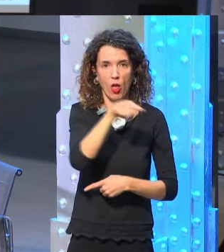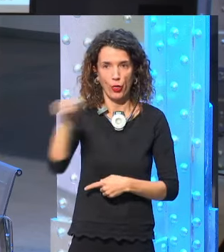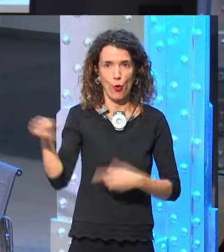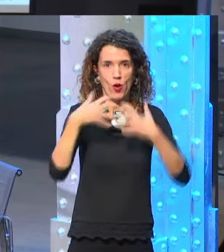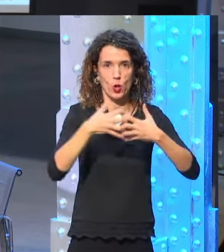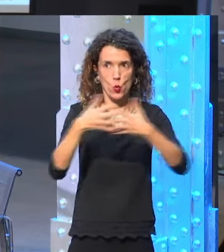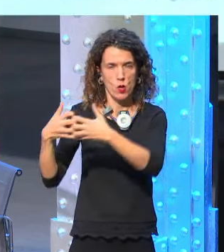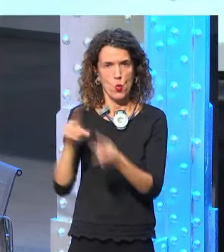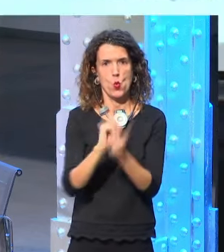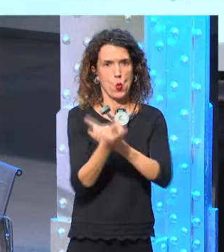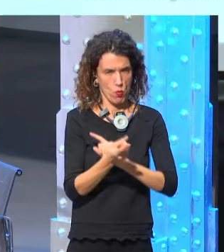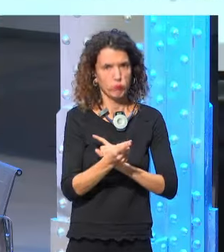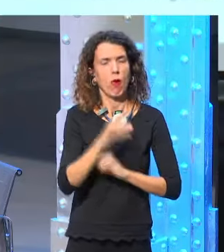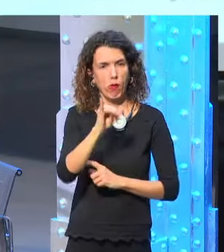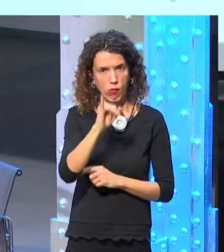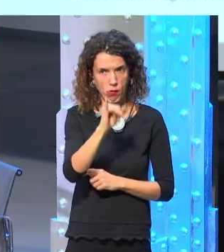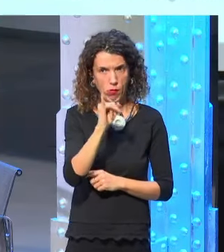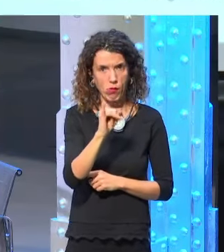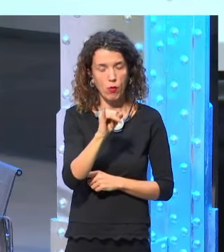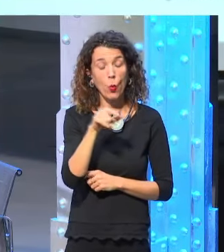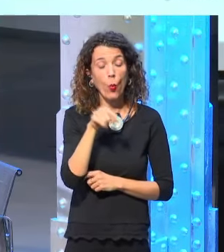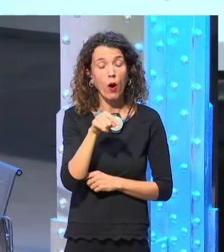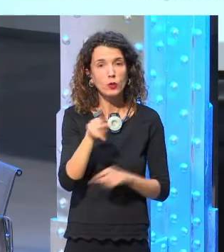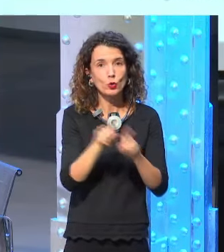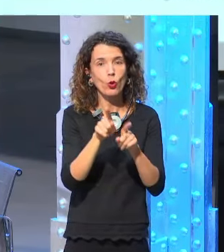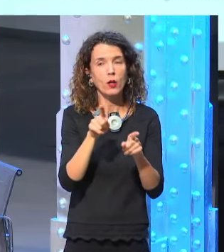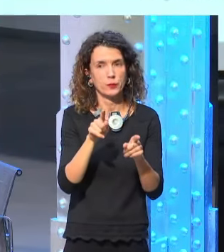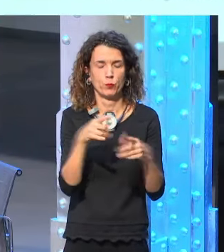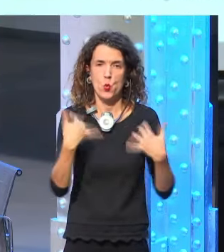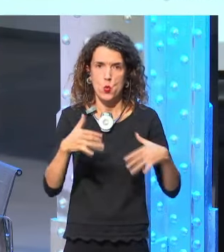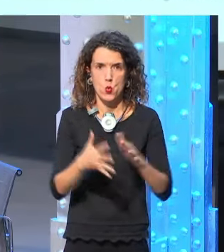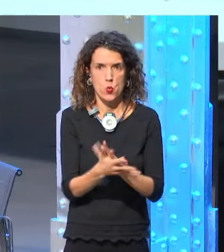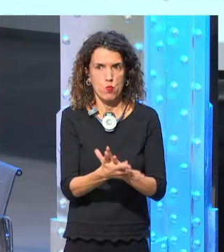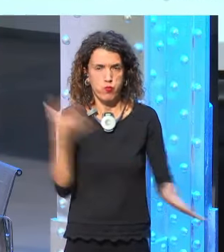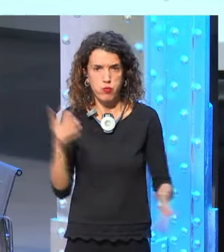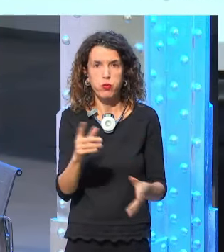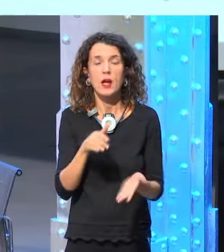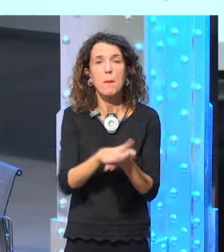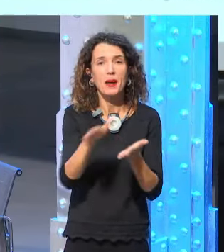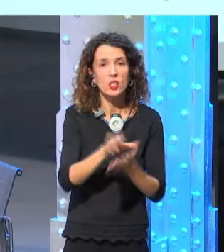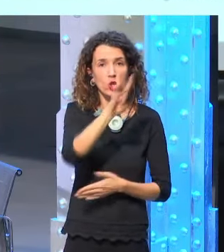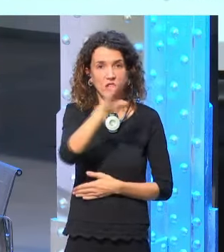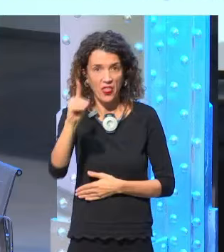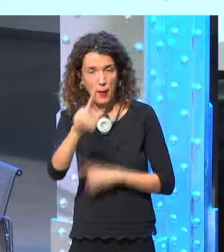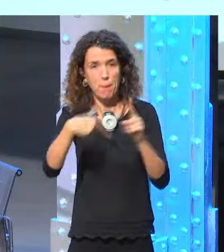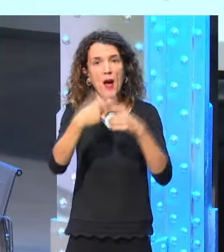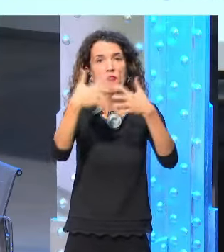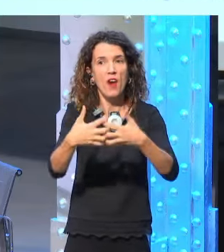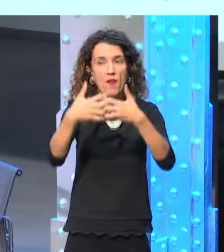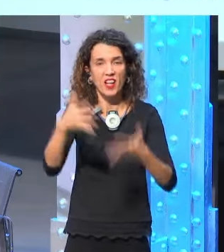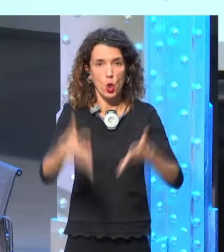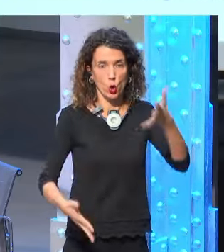going through a tremendous change. 3D printing, as one example, robotic fabrication, and so on, is on its way. So the way